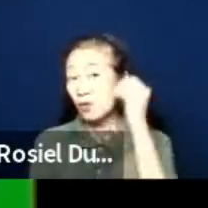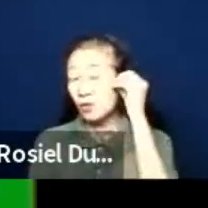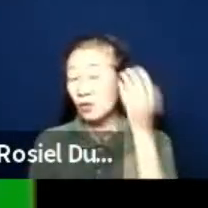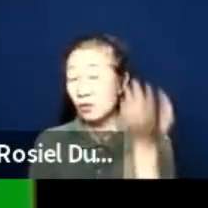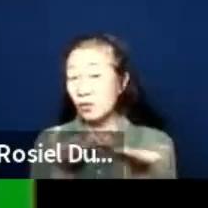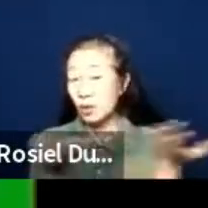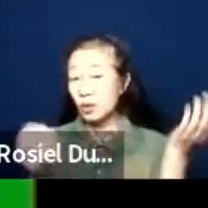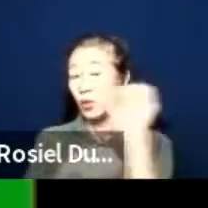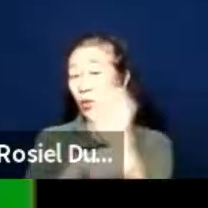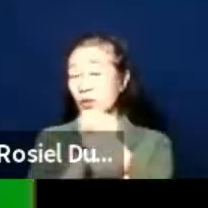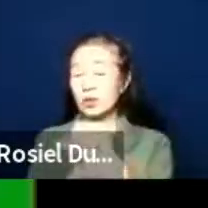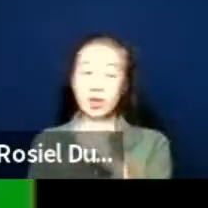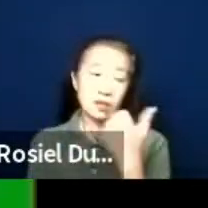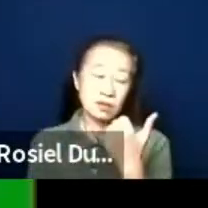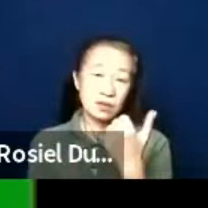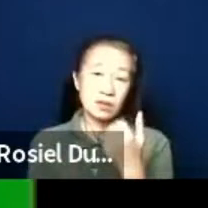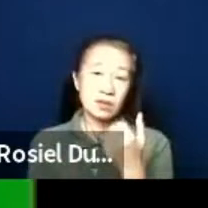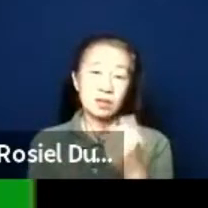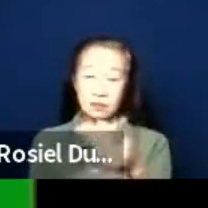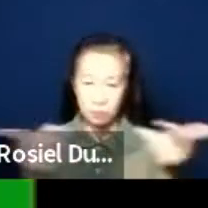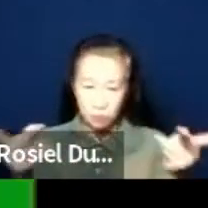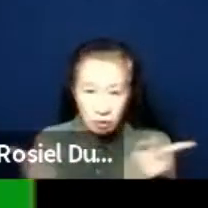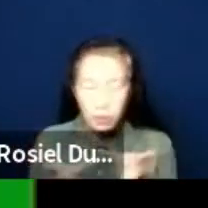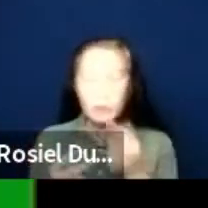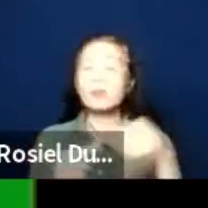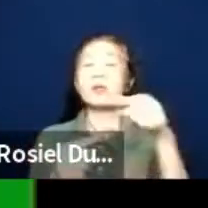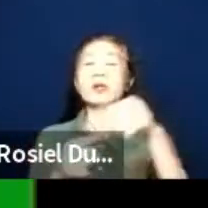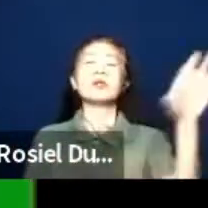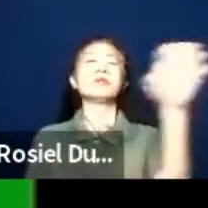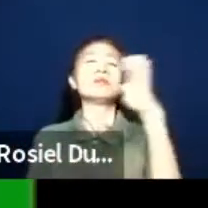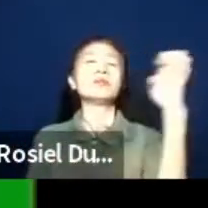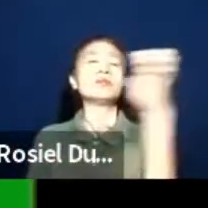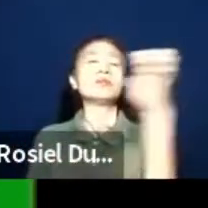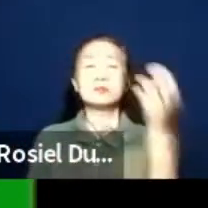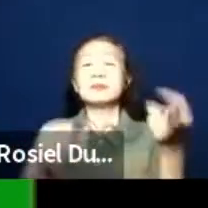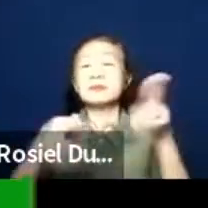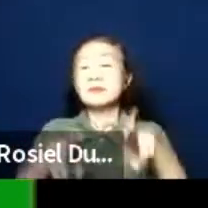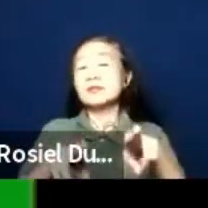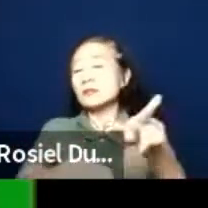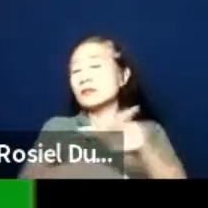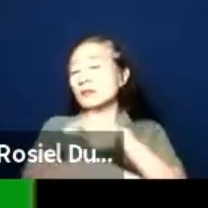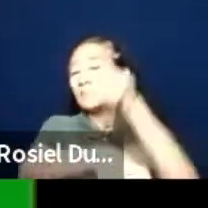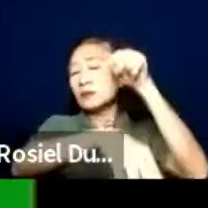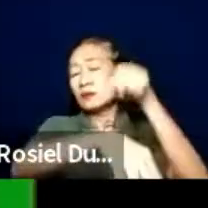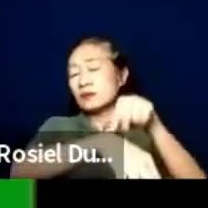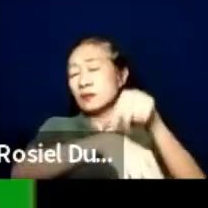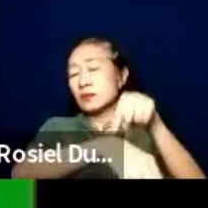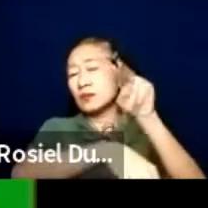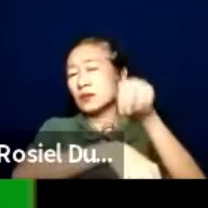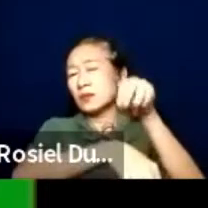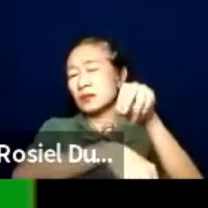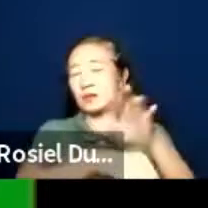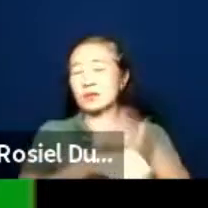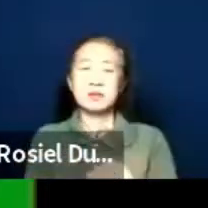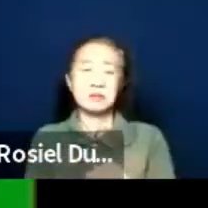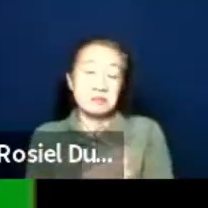you work, or other location when other emergencies arise. The length of time you are required to take shelter may